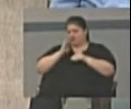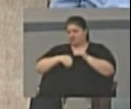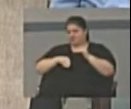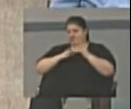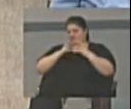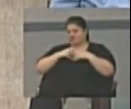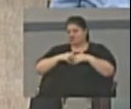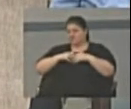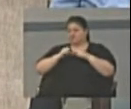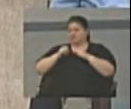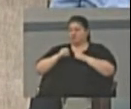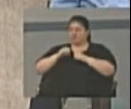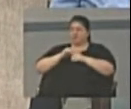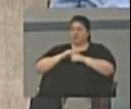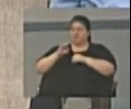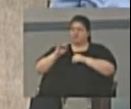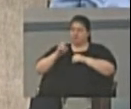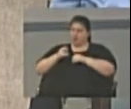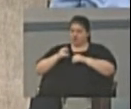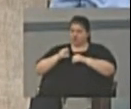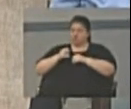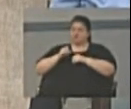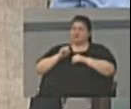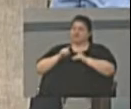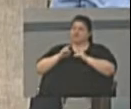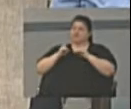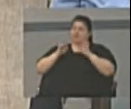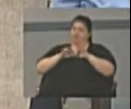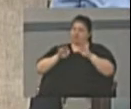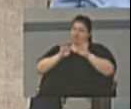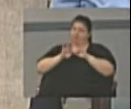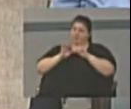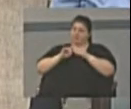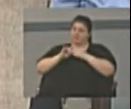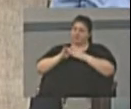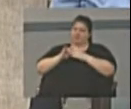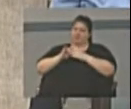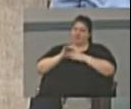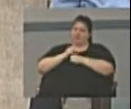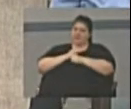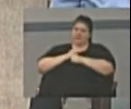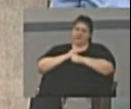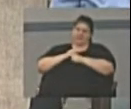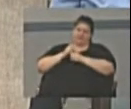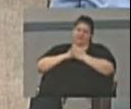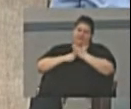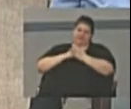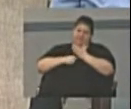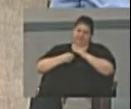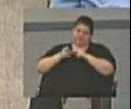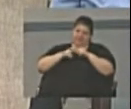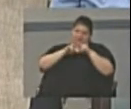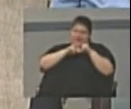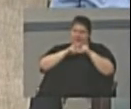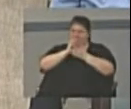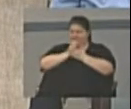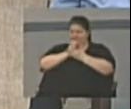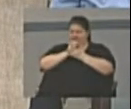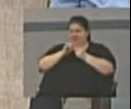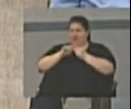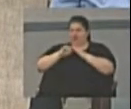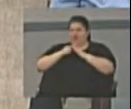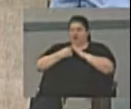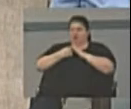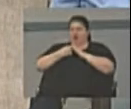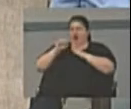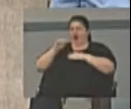so March. It's very important that we get the tax increment financing in order to start our site work. We